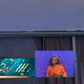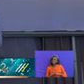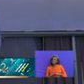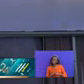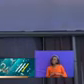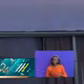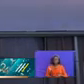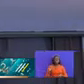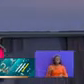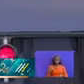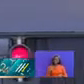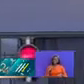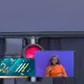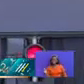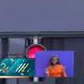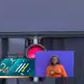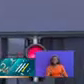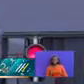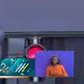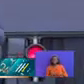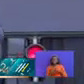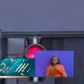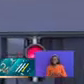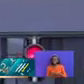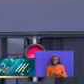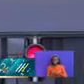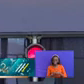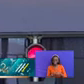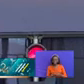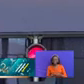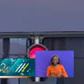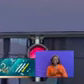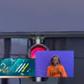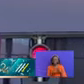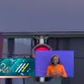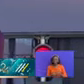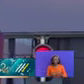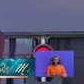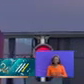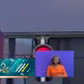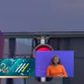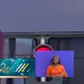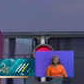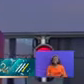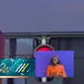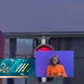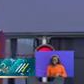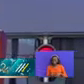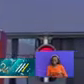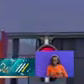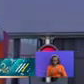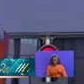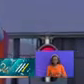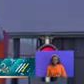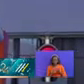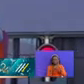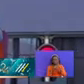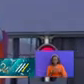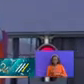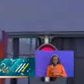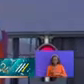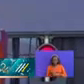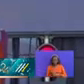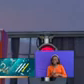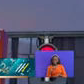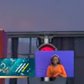interpretation he also gave the pattern of implementation that is what gave him the job not the interpretation of the dream and